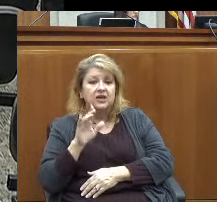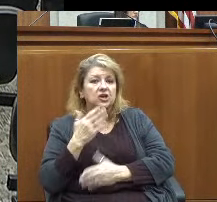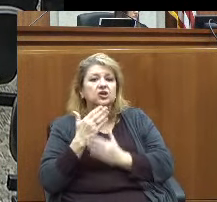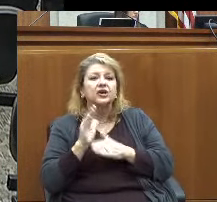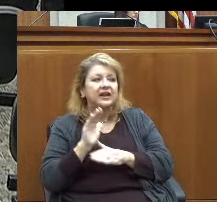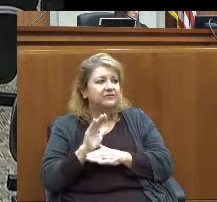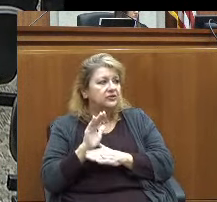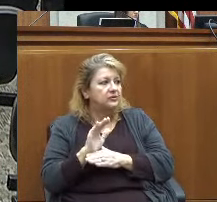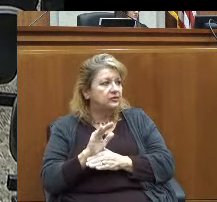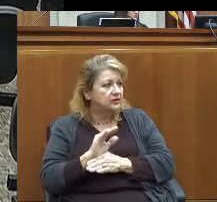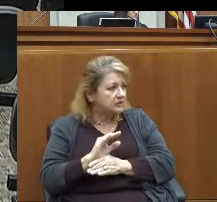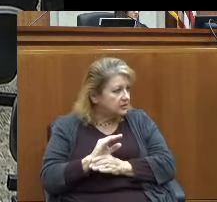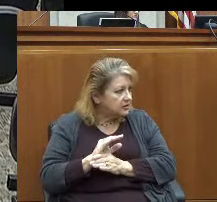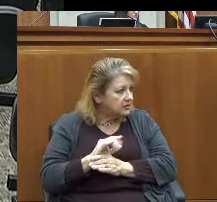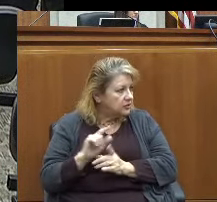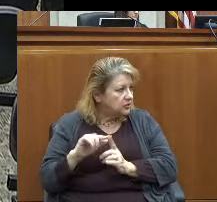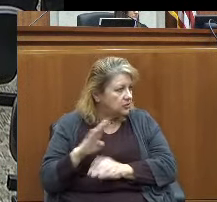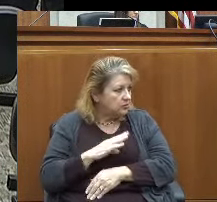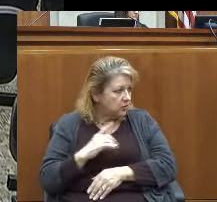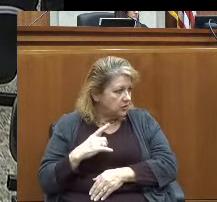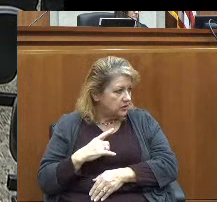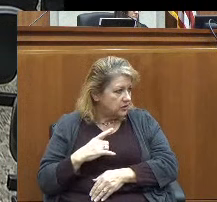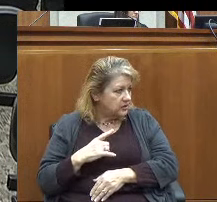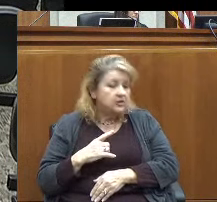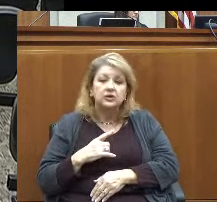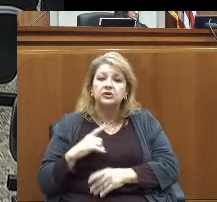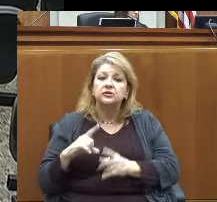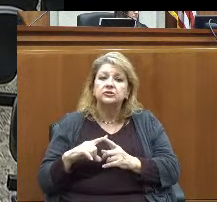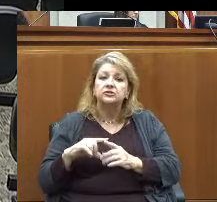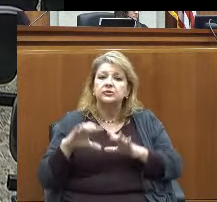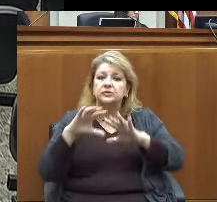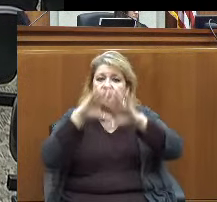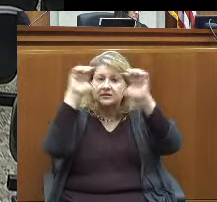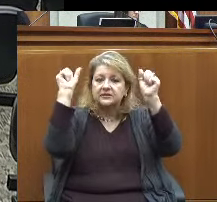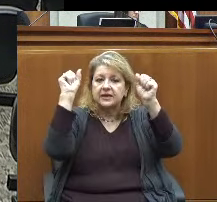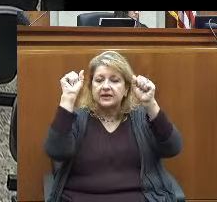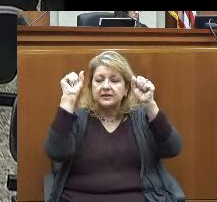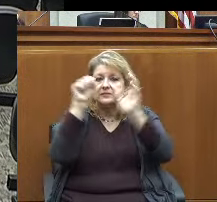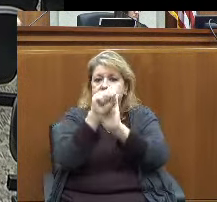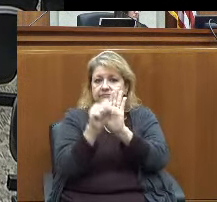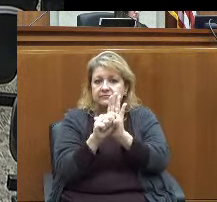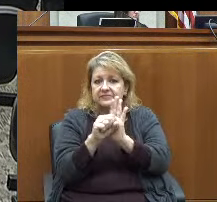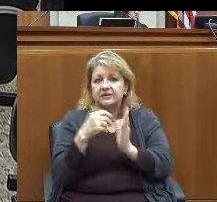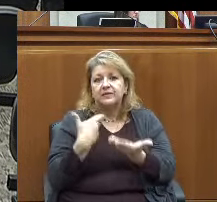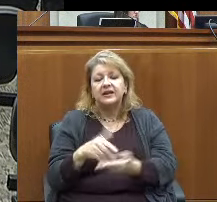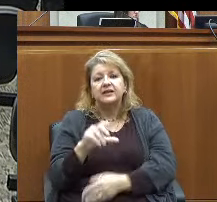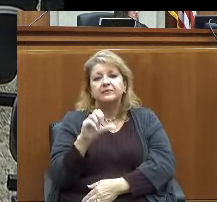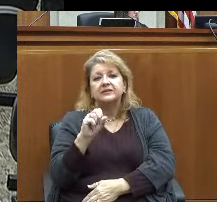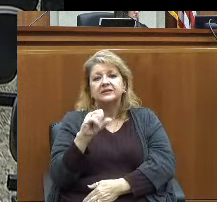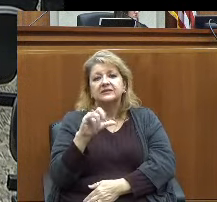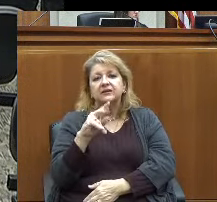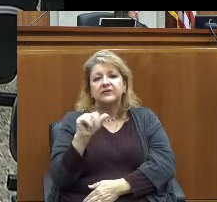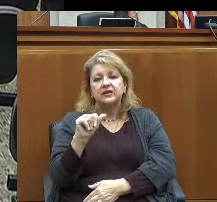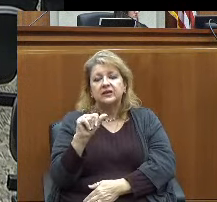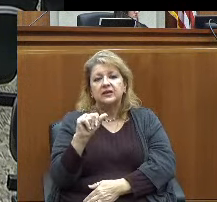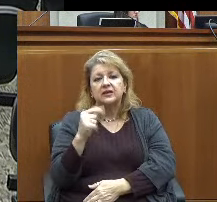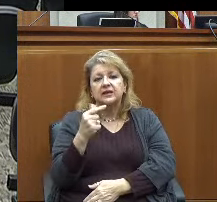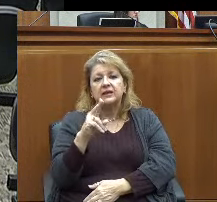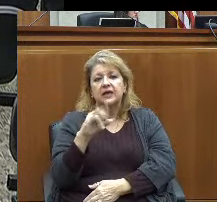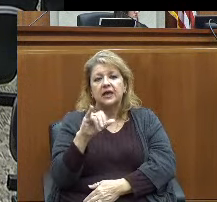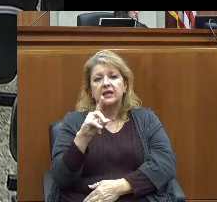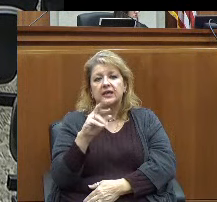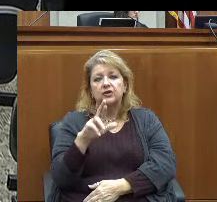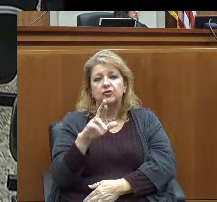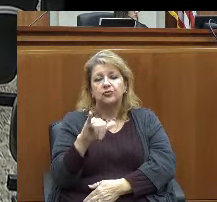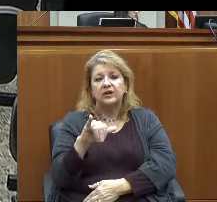Good afternoon, board, to state superintendent. My name is Sylvia Guidry Brown. I am a